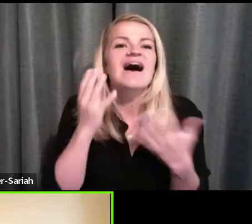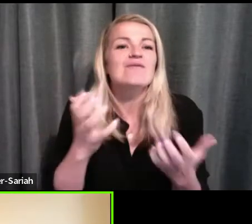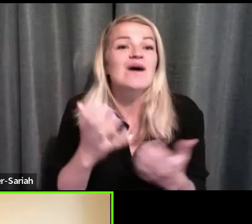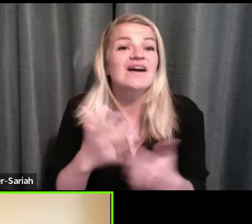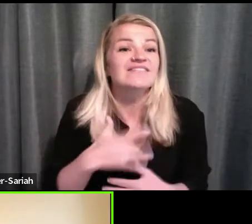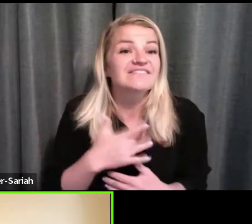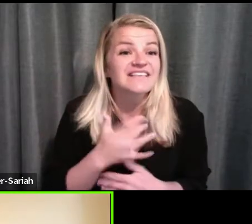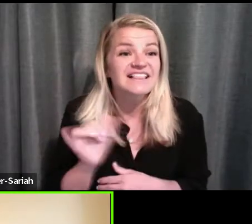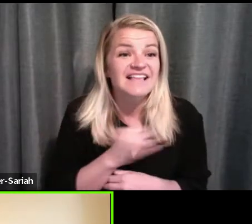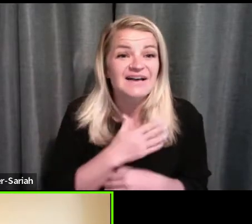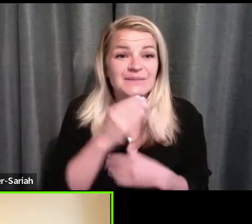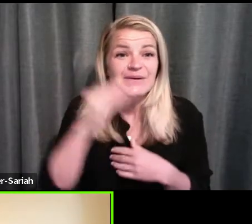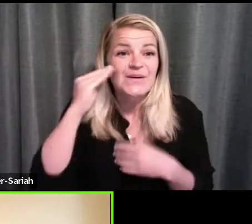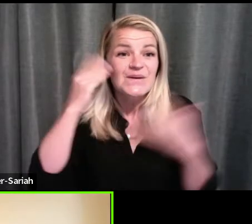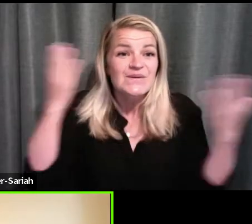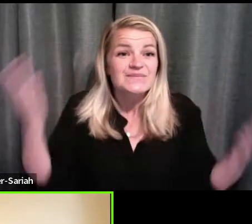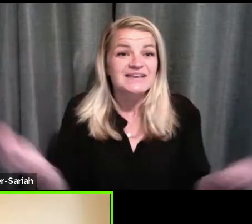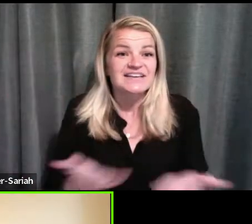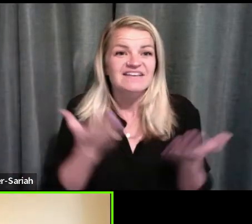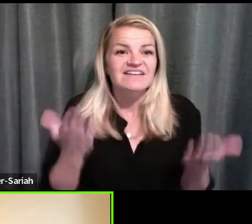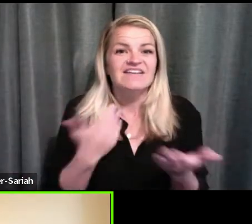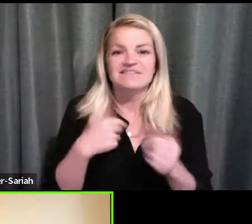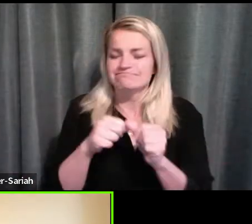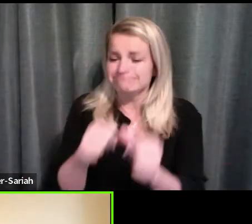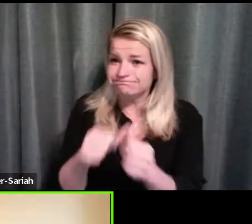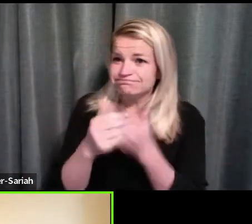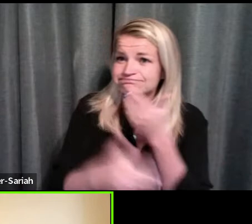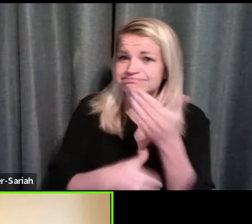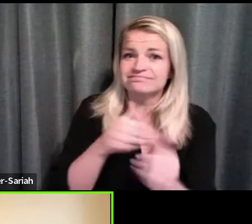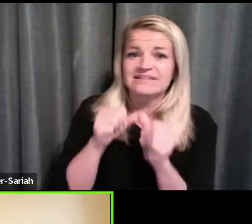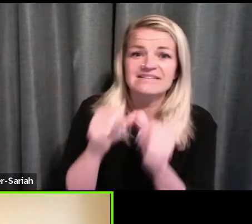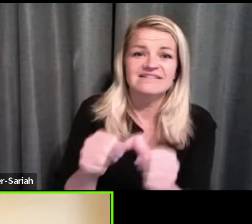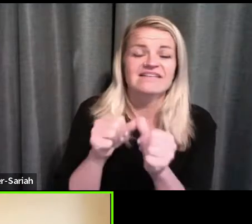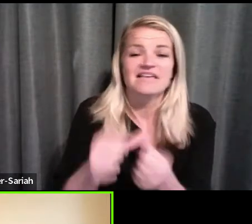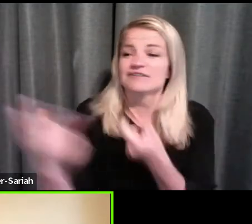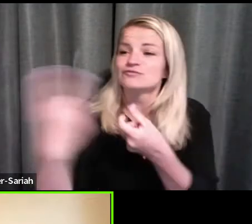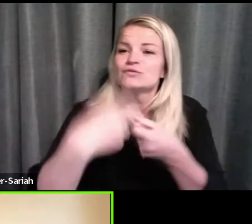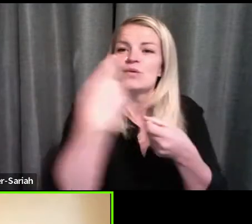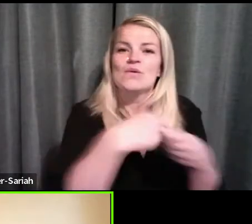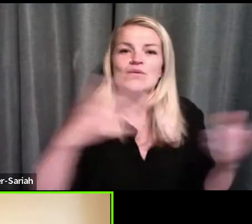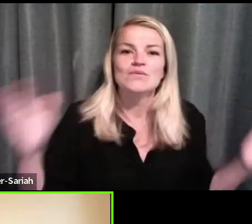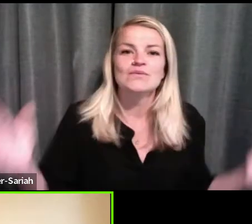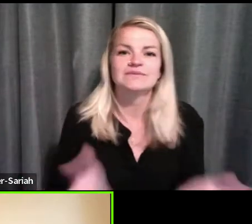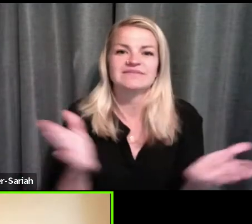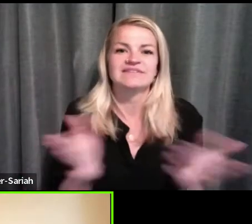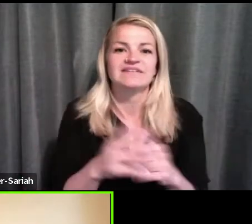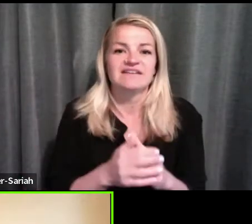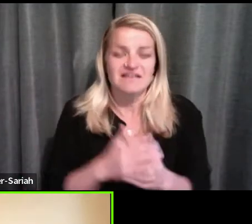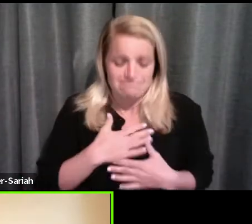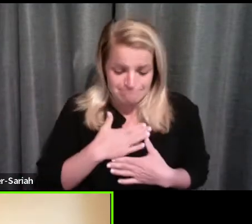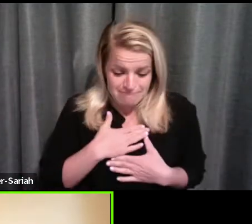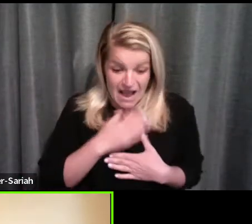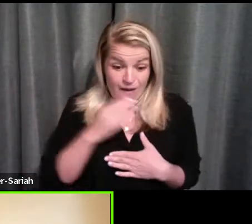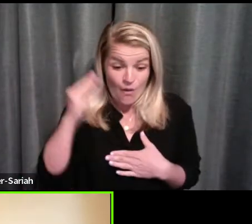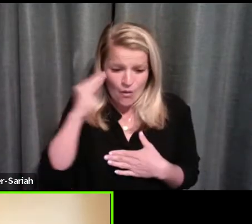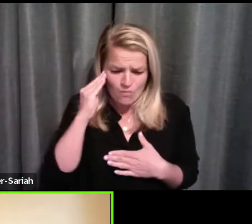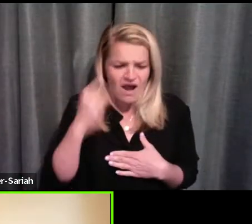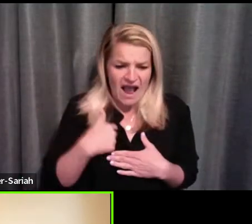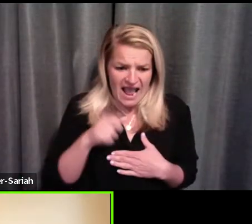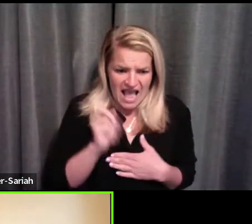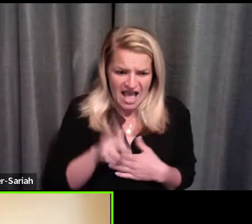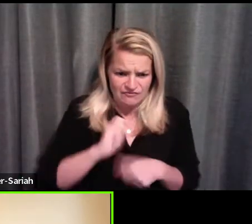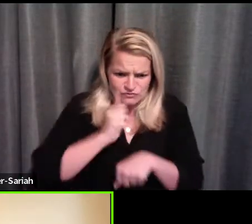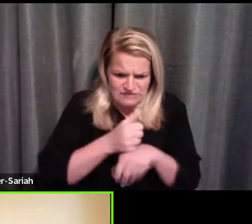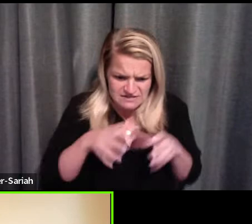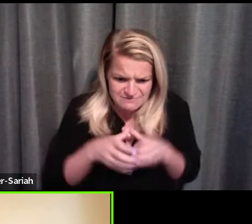this is Nyumbani, Nyumbani, Nyumbani. Home is what we make it, so let's be sure